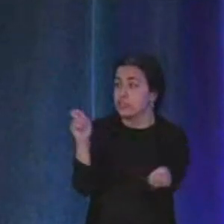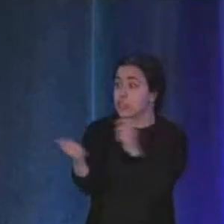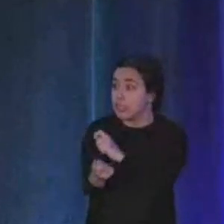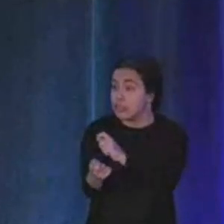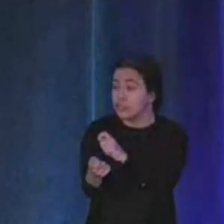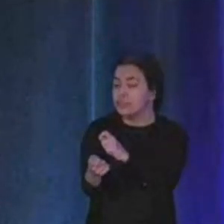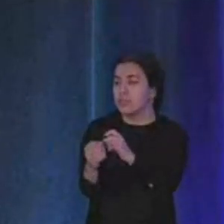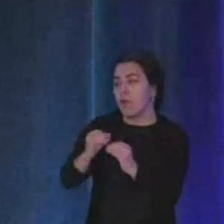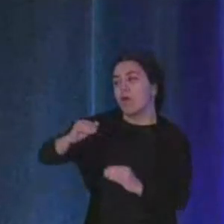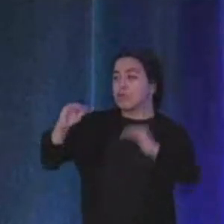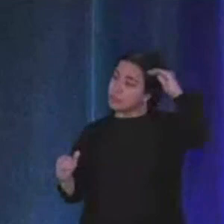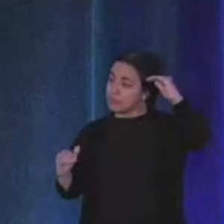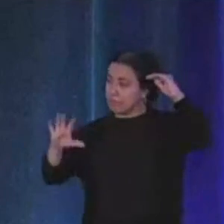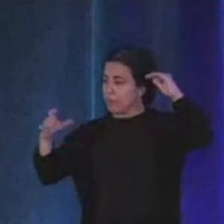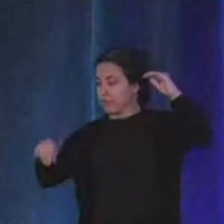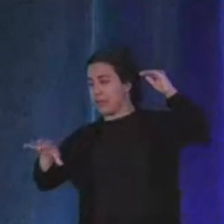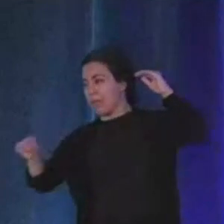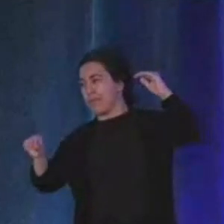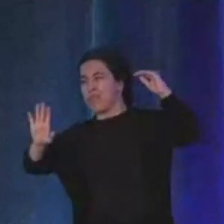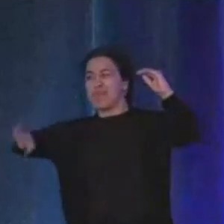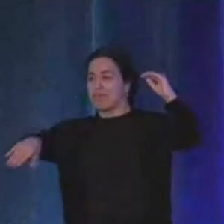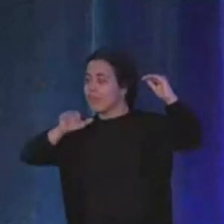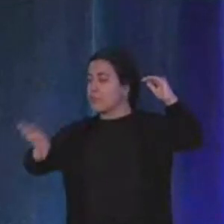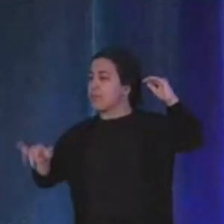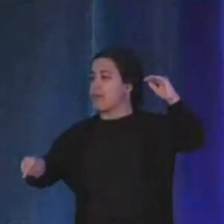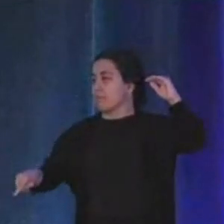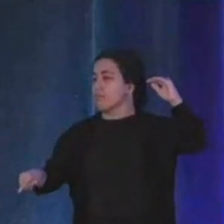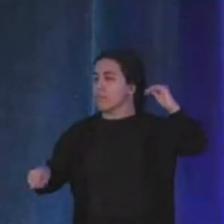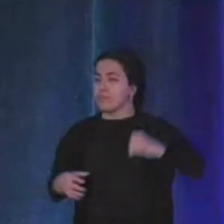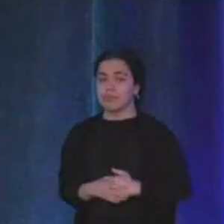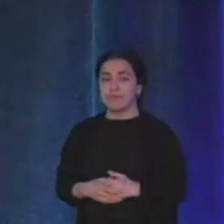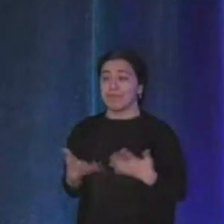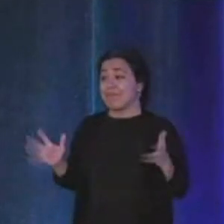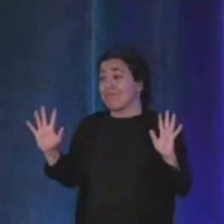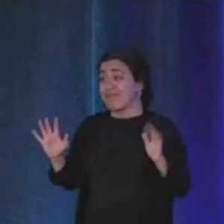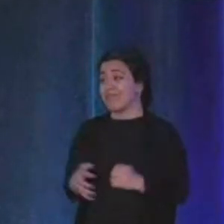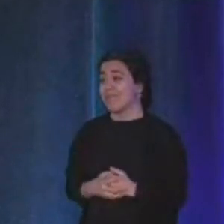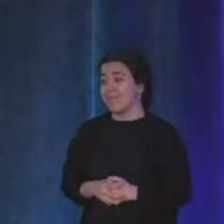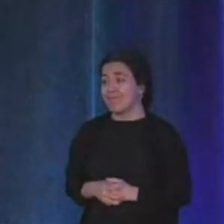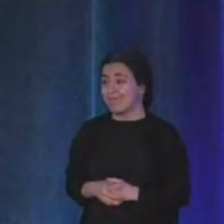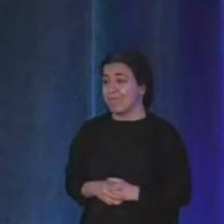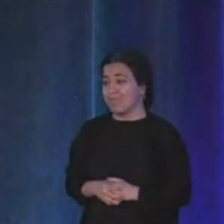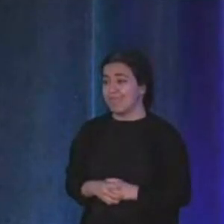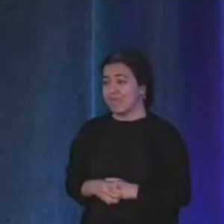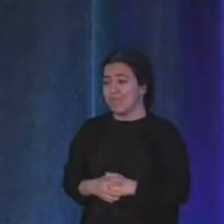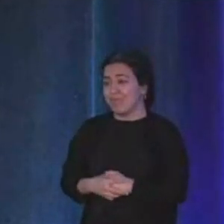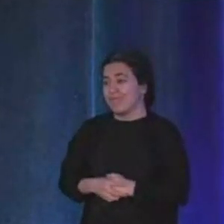don't. That's all I got. Thank you.